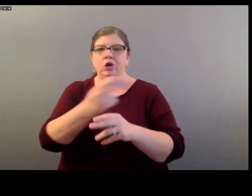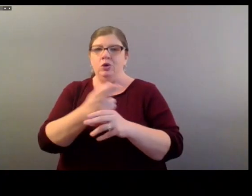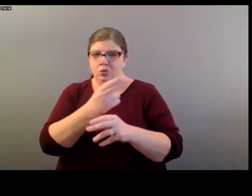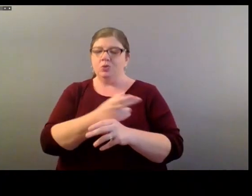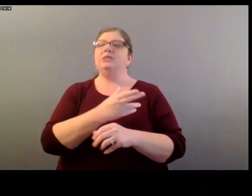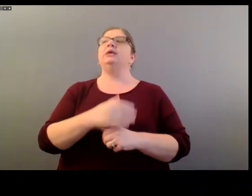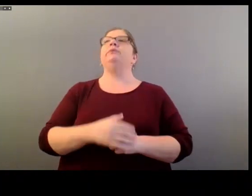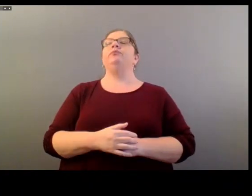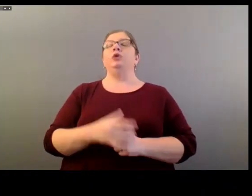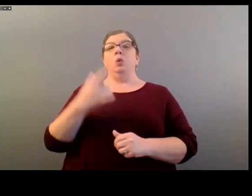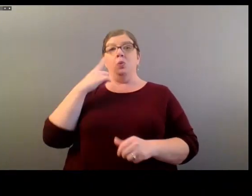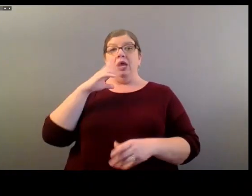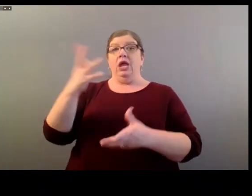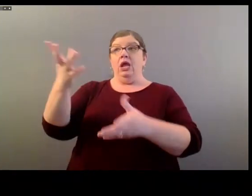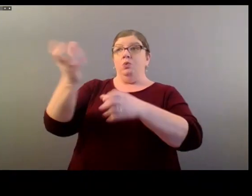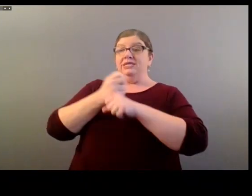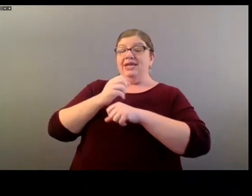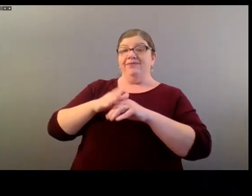We received an additional